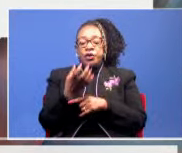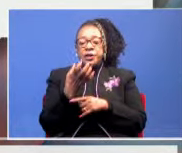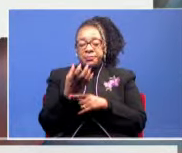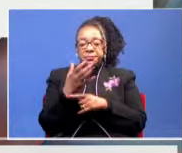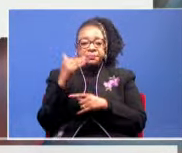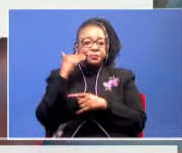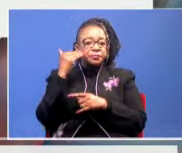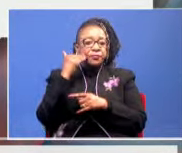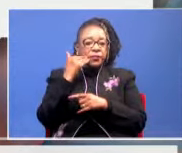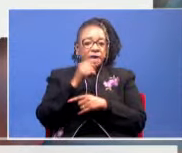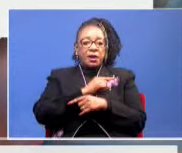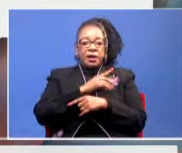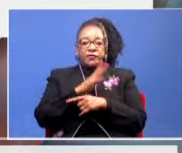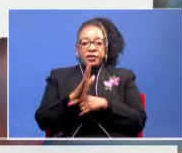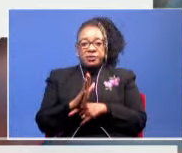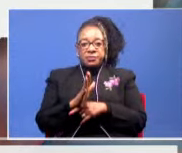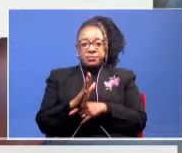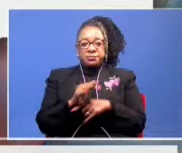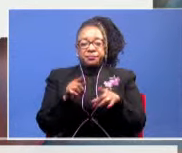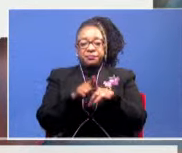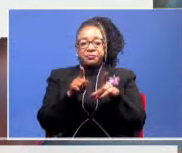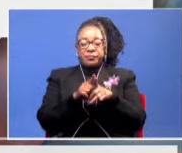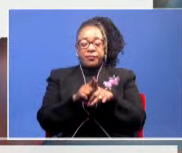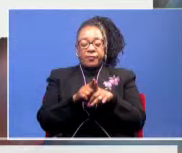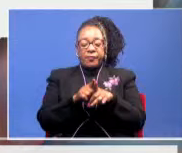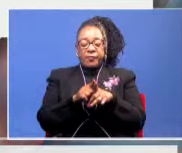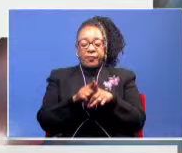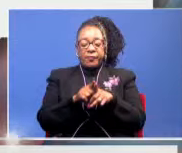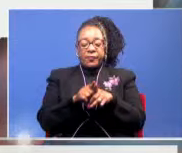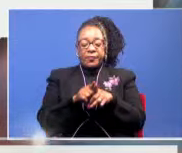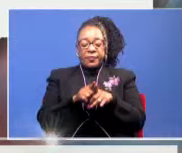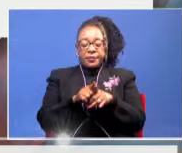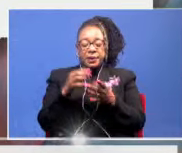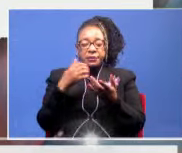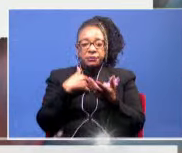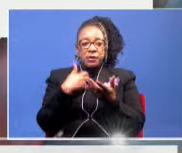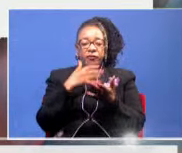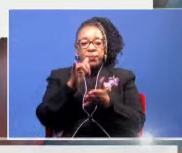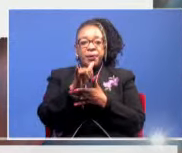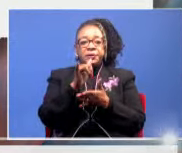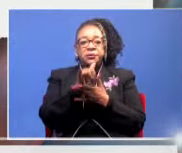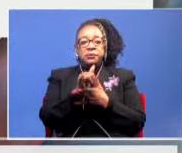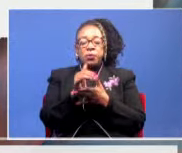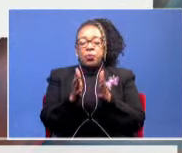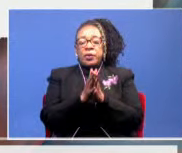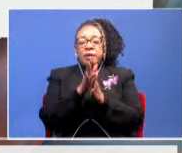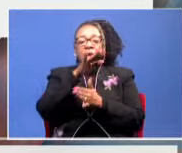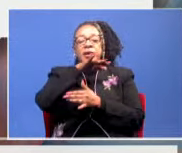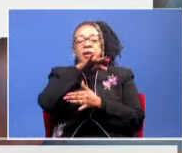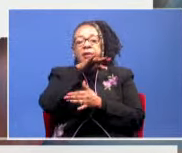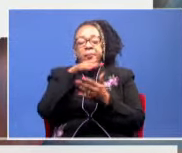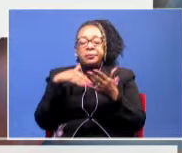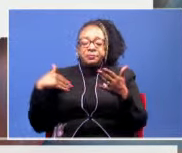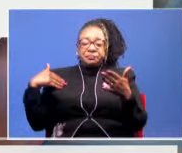governor. And he has been in the trenches, as we would say, with Raila Odinga over the years.